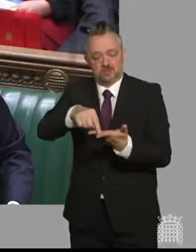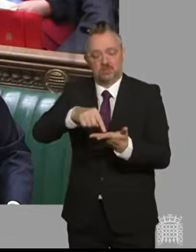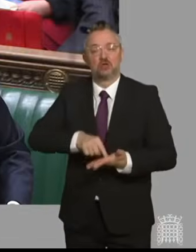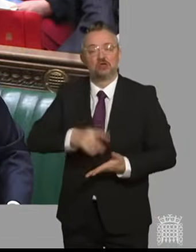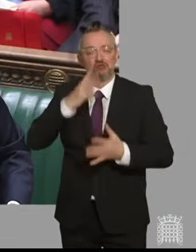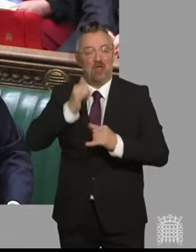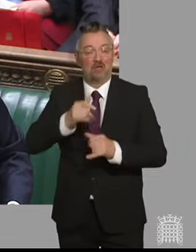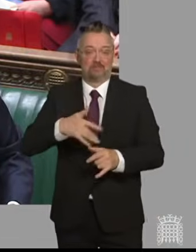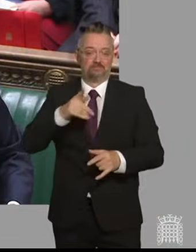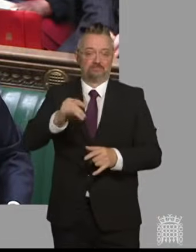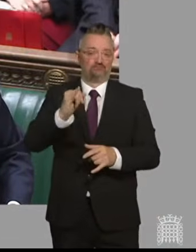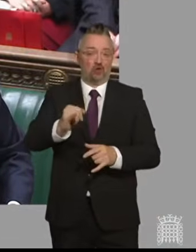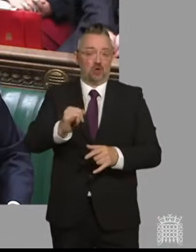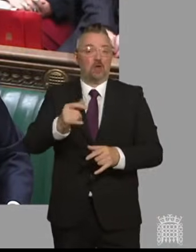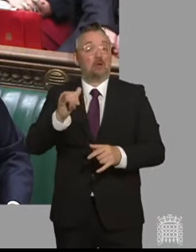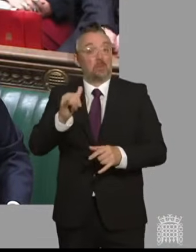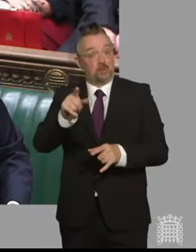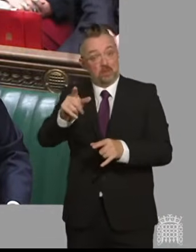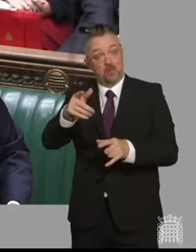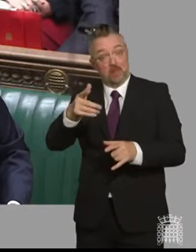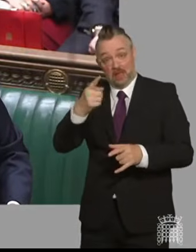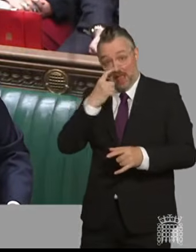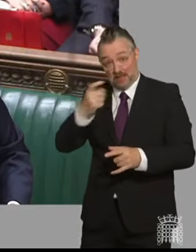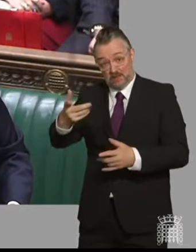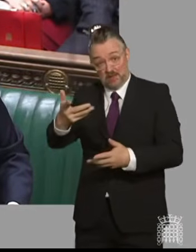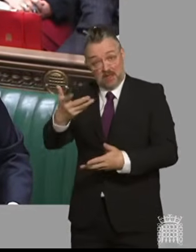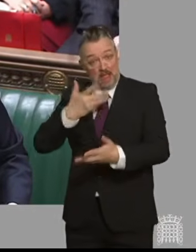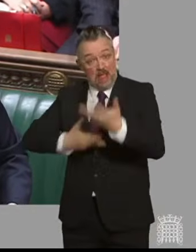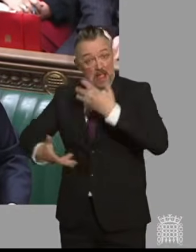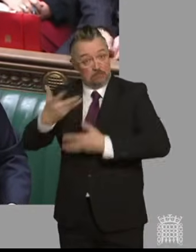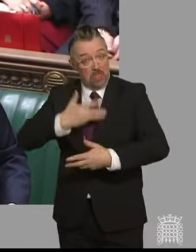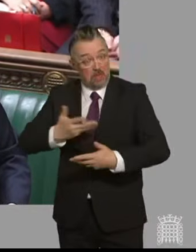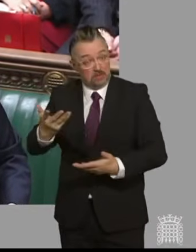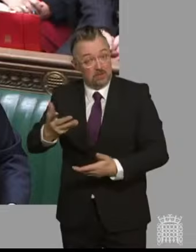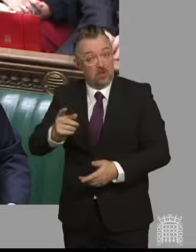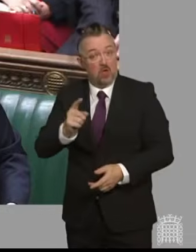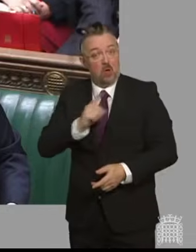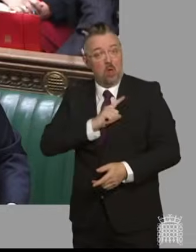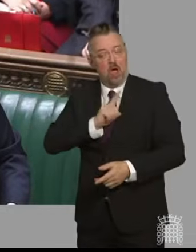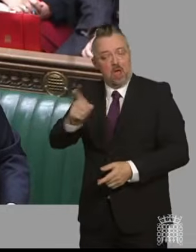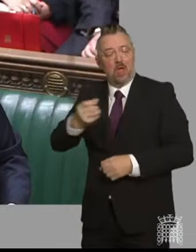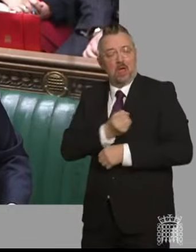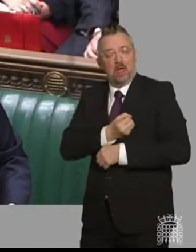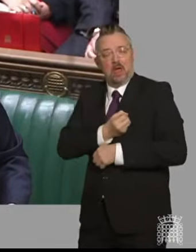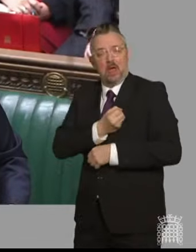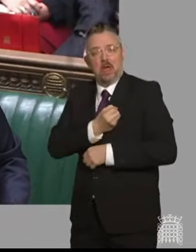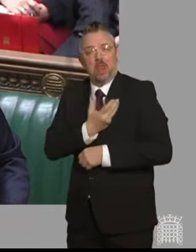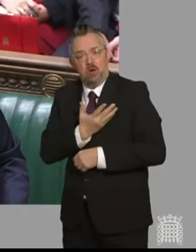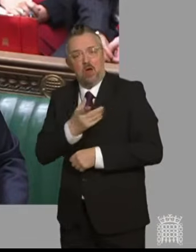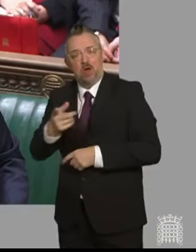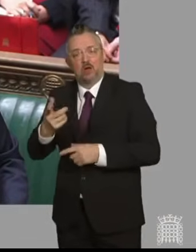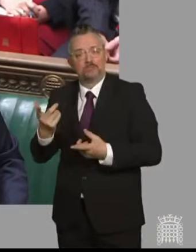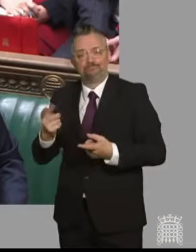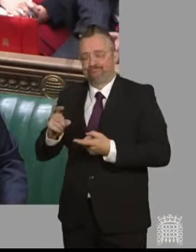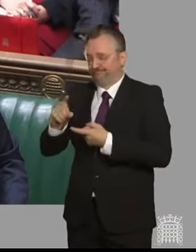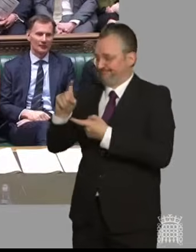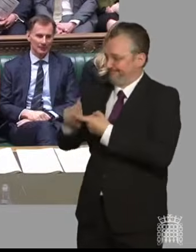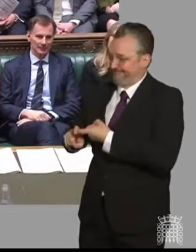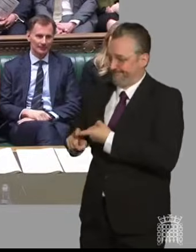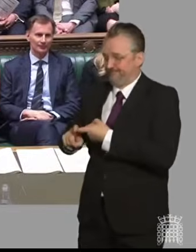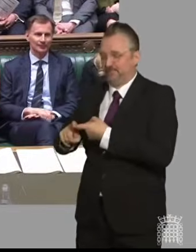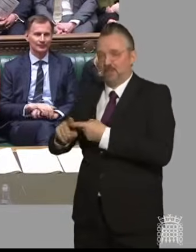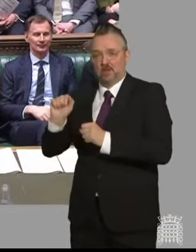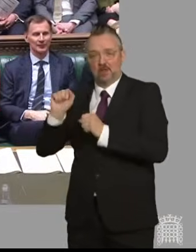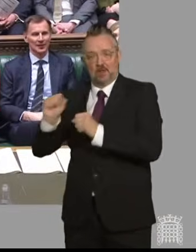to the country why it is that her party is stuck with a completely incoherent energy policy that will